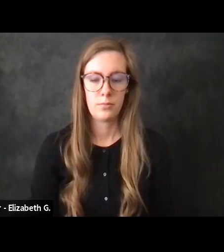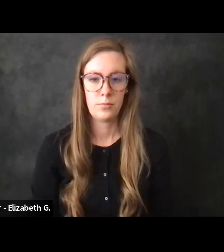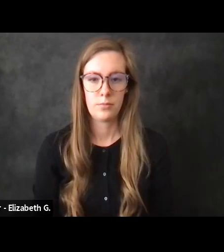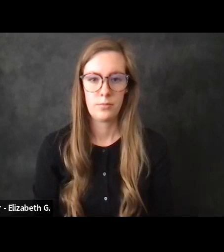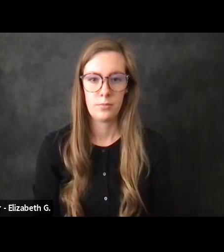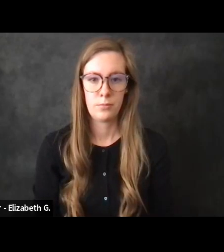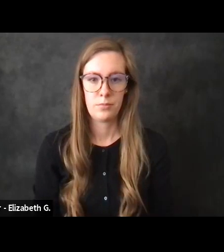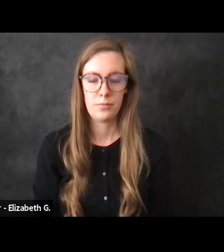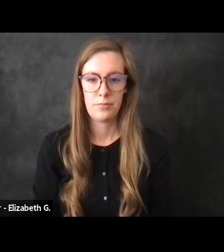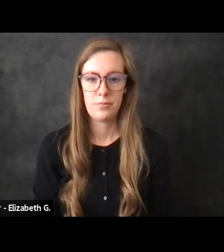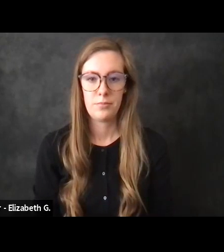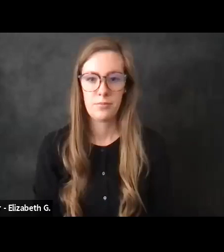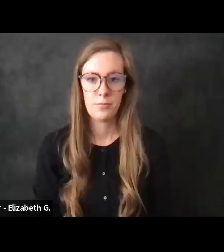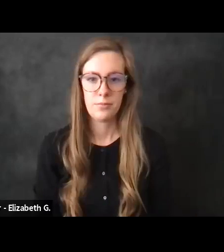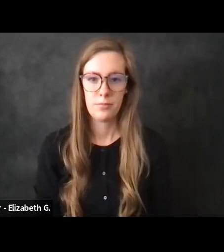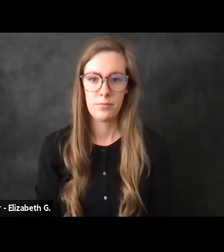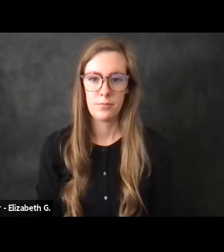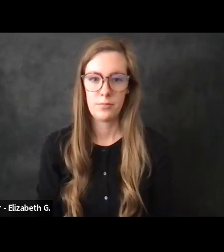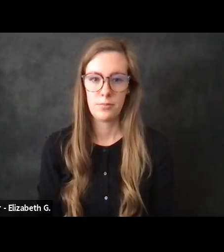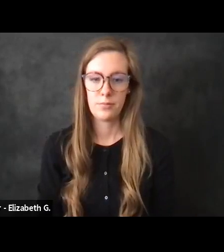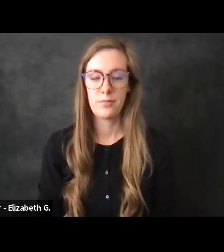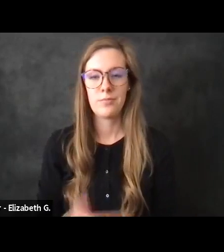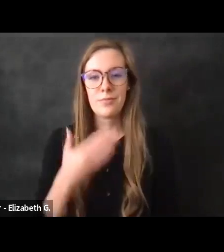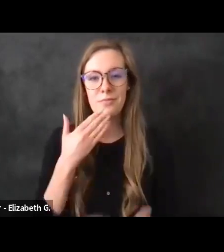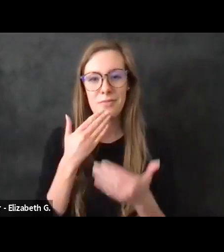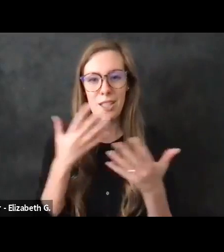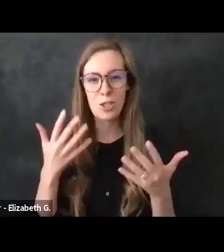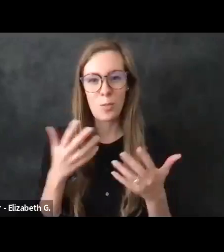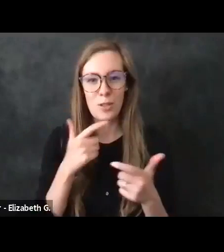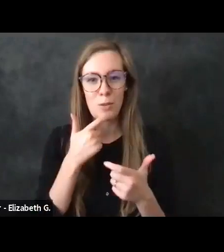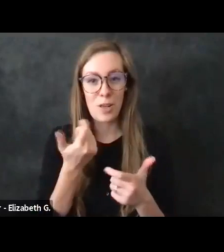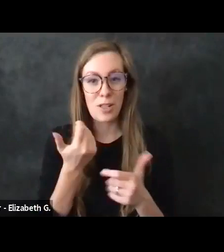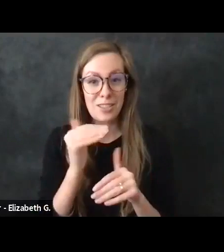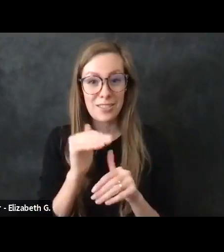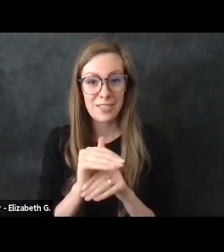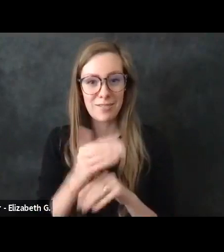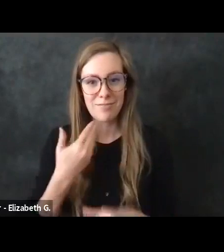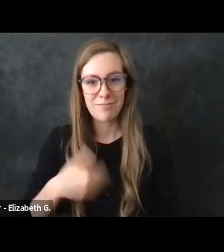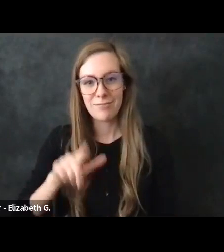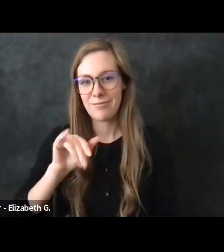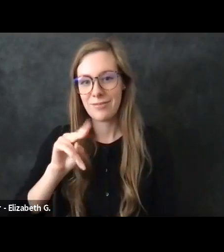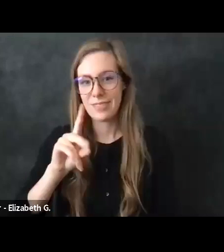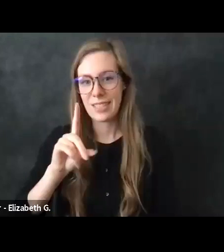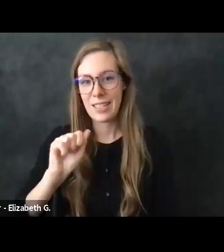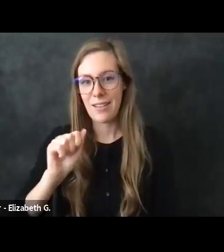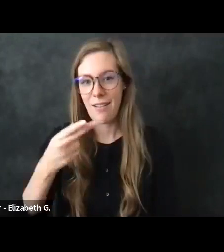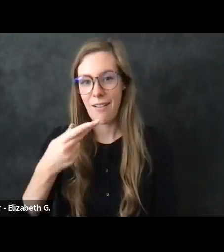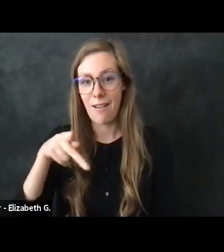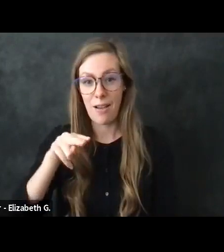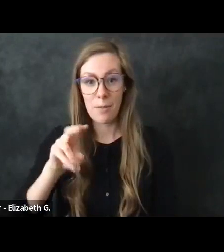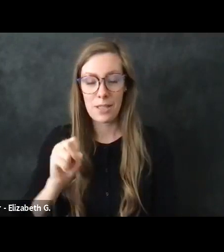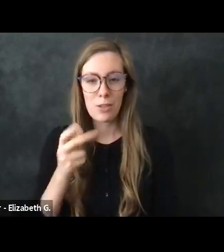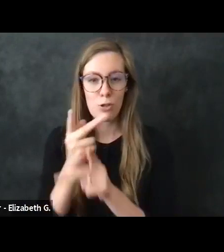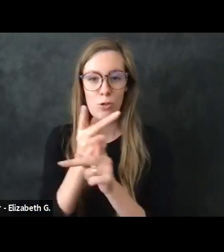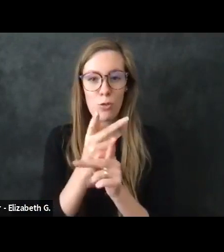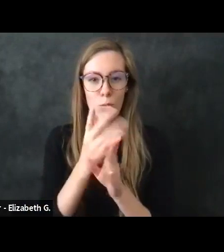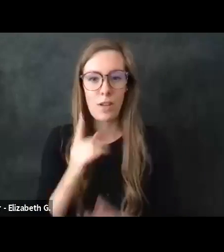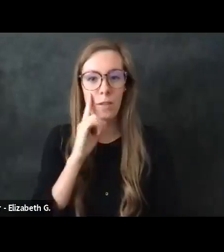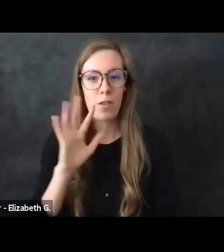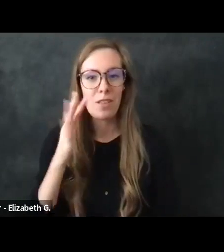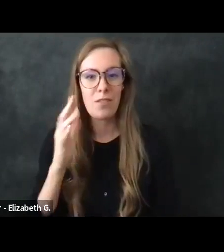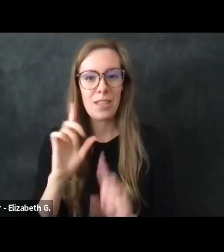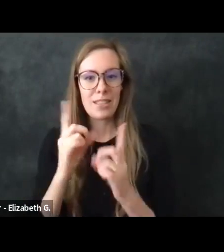We're now live. You can go ahead. Thank you so much for joining us today. I'm Lynda Hopkins, Supervisor for Sonoma County's 5th District, and this is